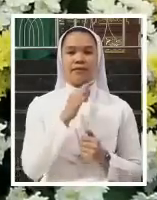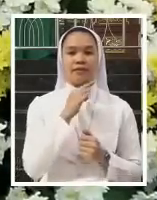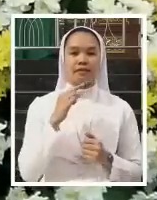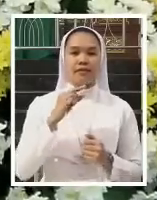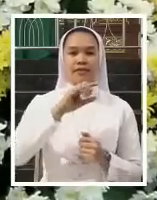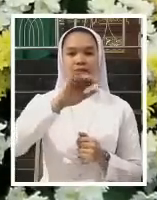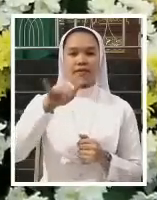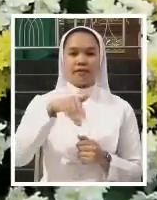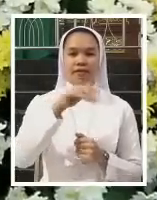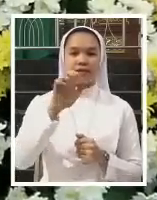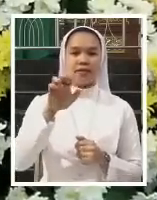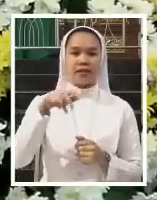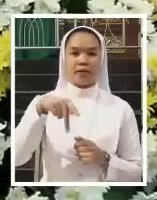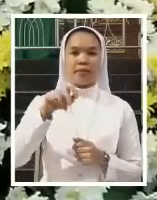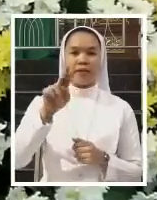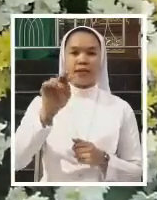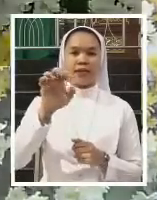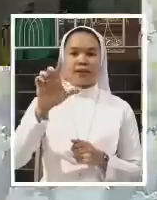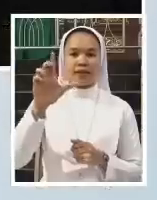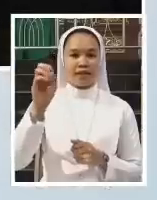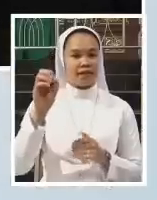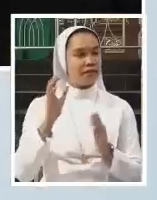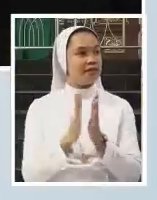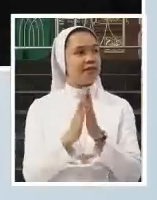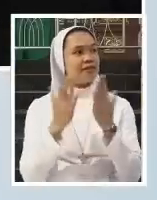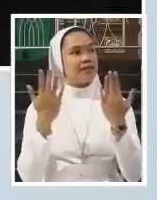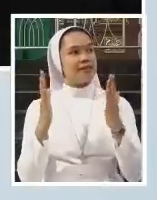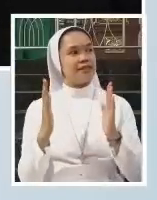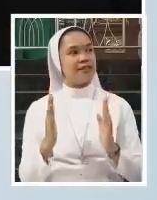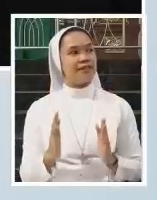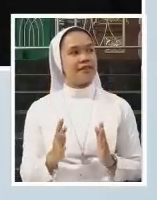Father Jonello Penino.